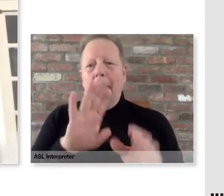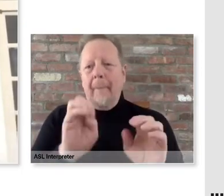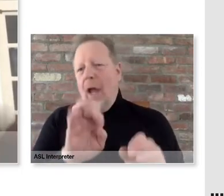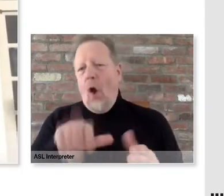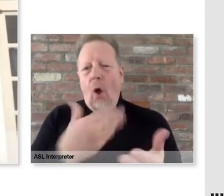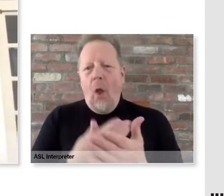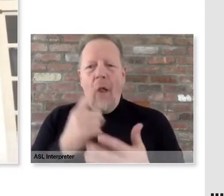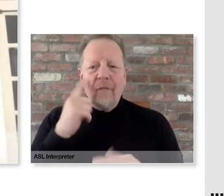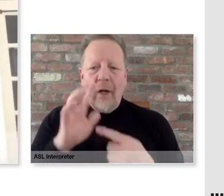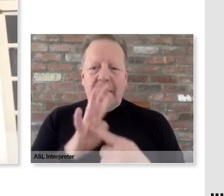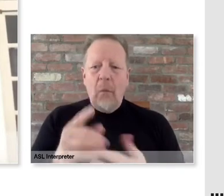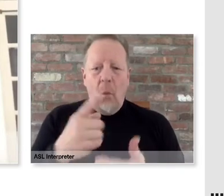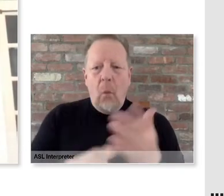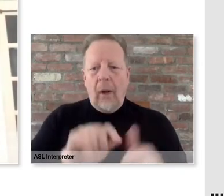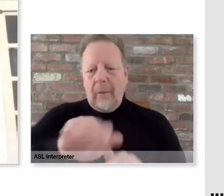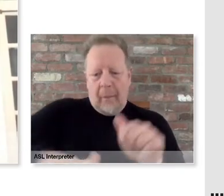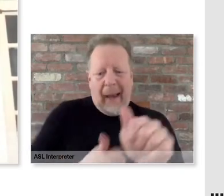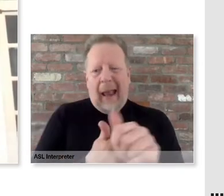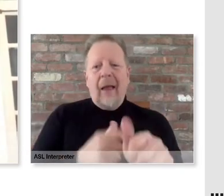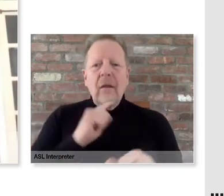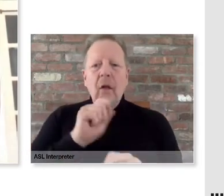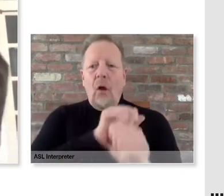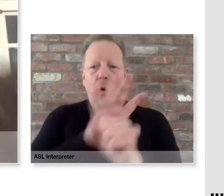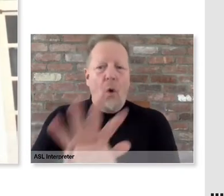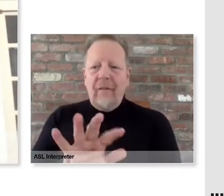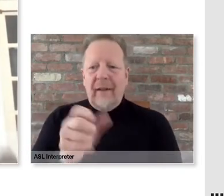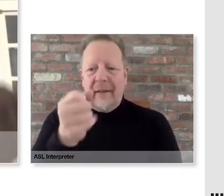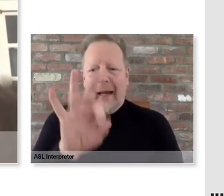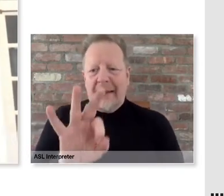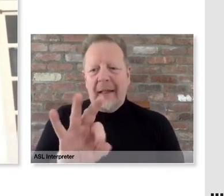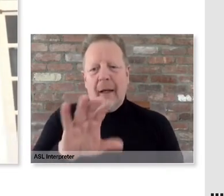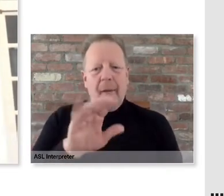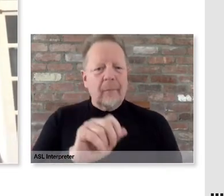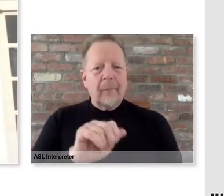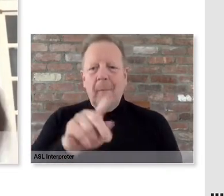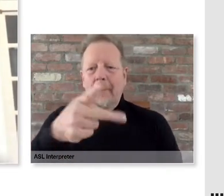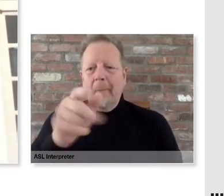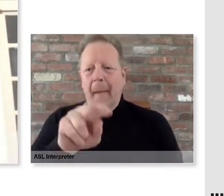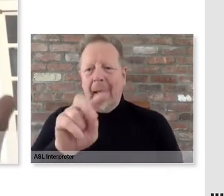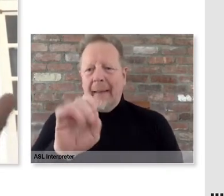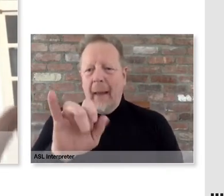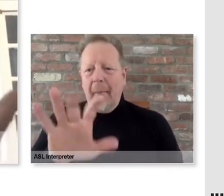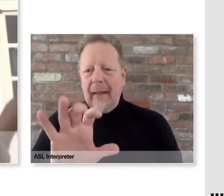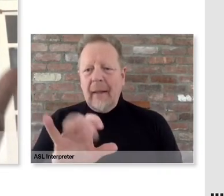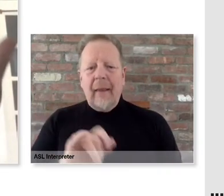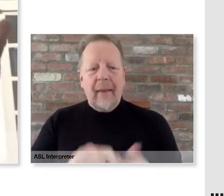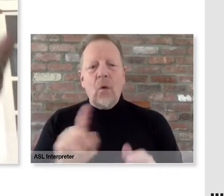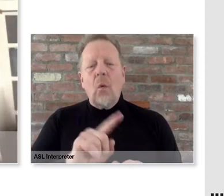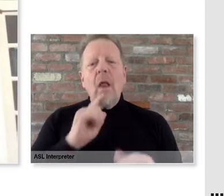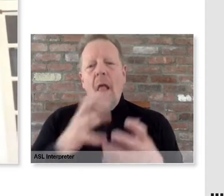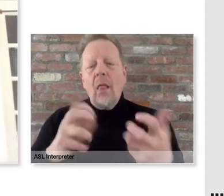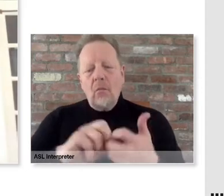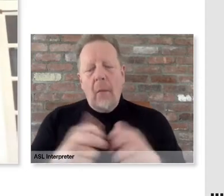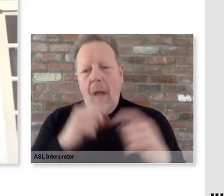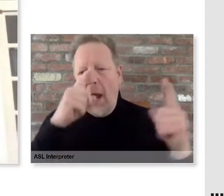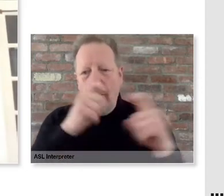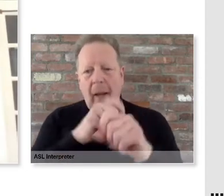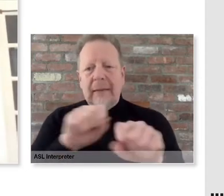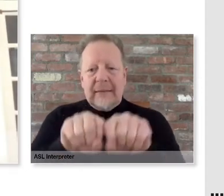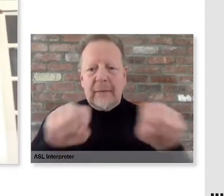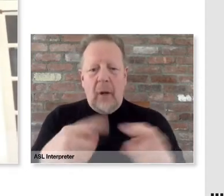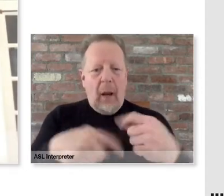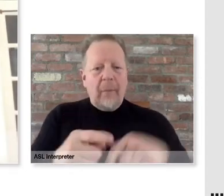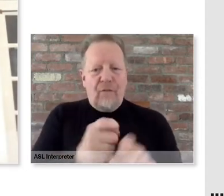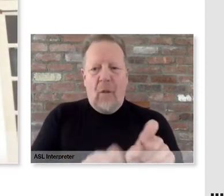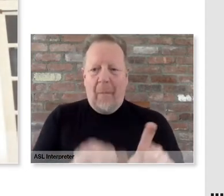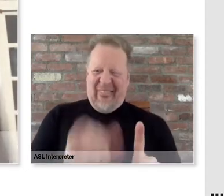example, what underlies the COVID-19 pandemic, right? And this is where a lot of the problems of modeling a complex system comes from, is